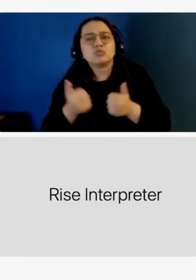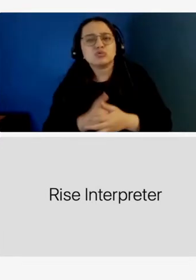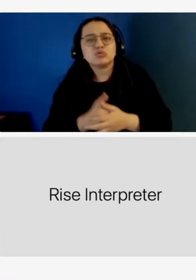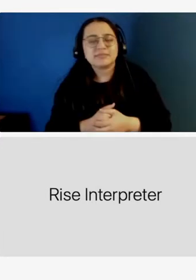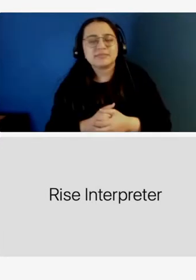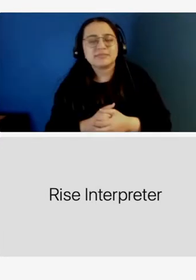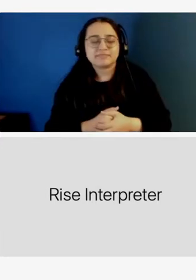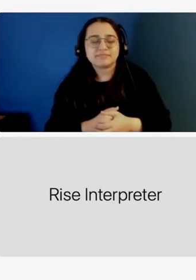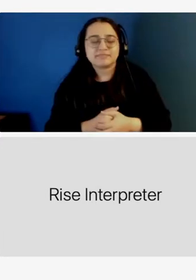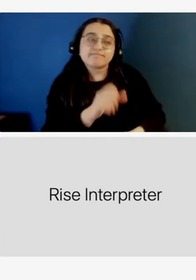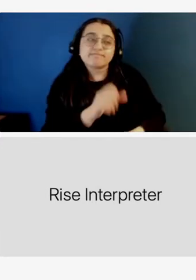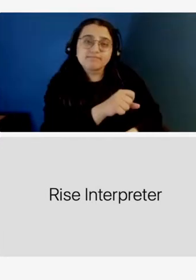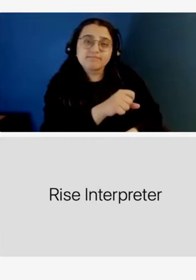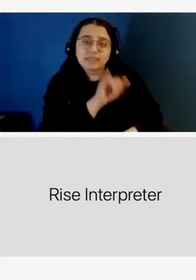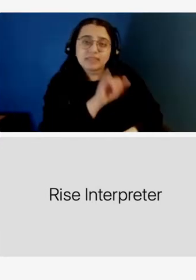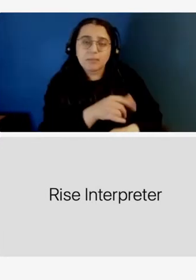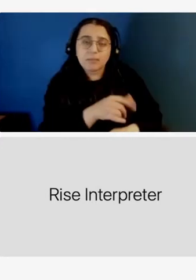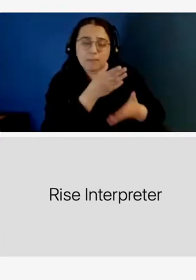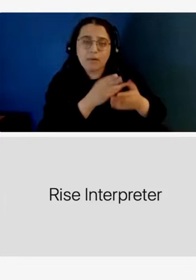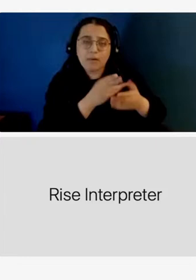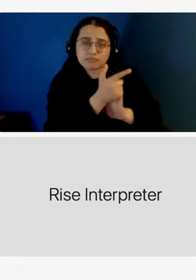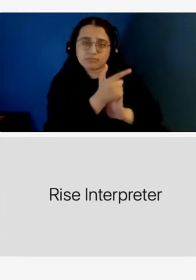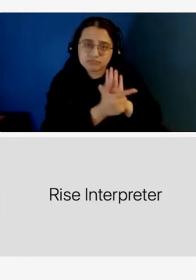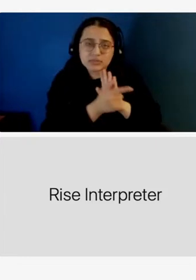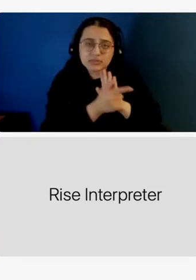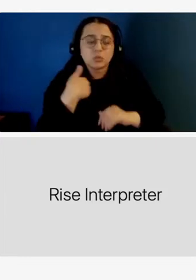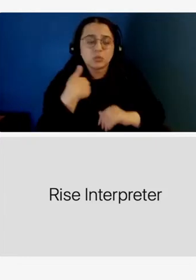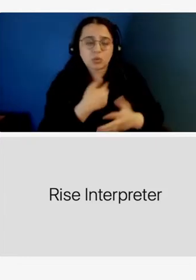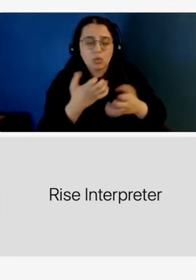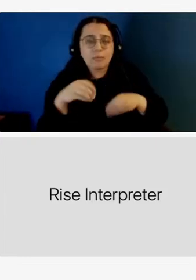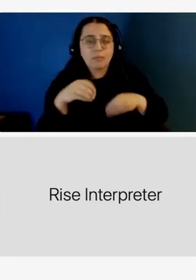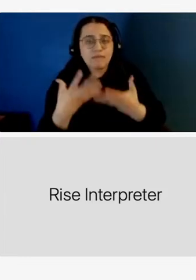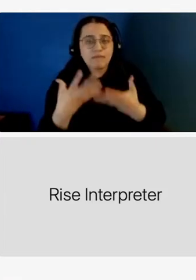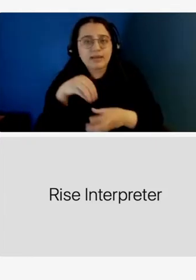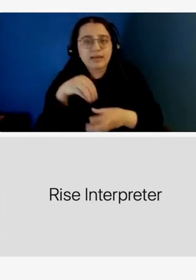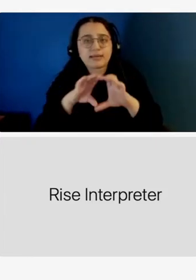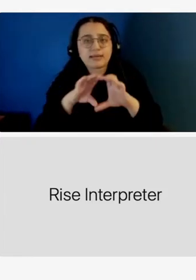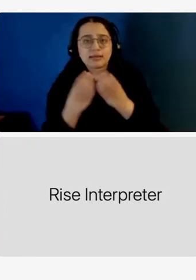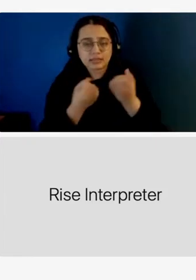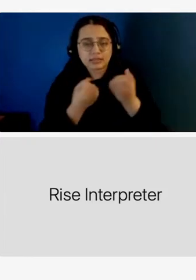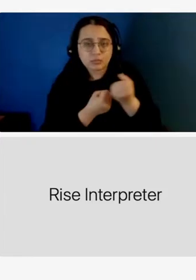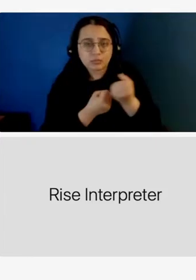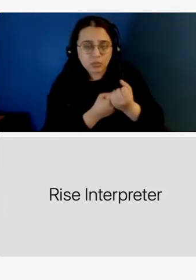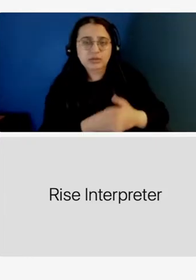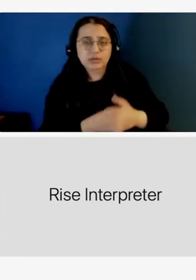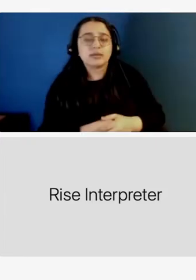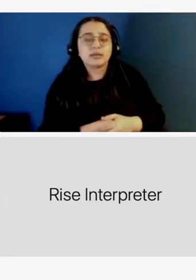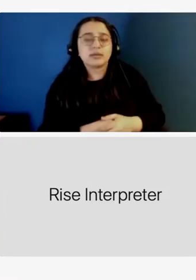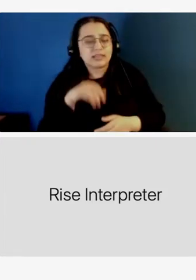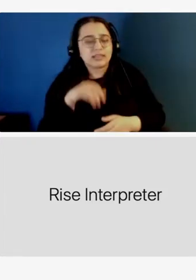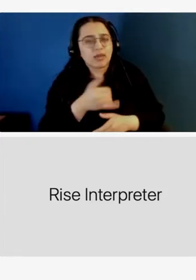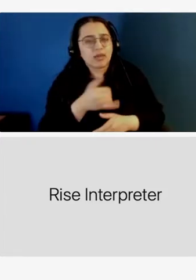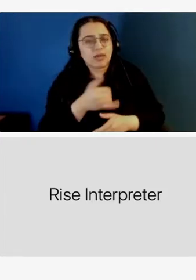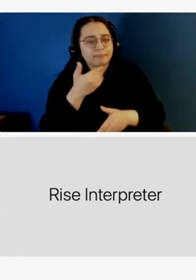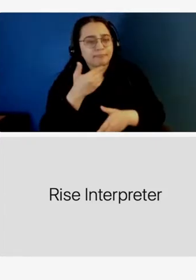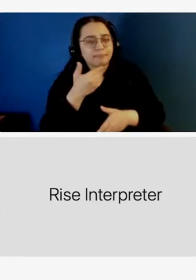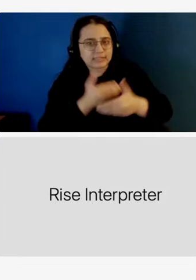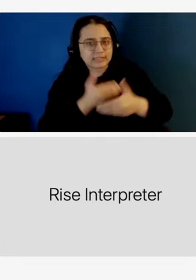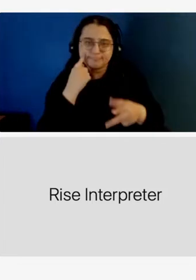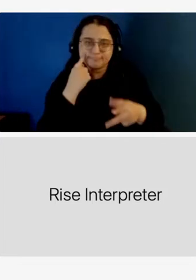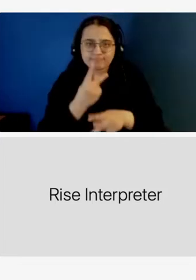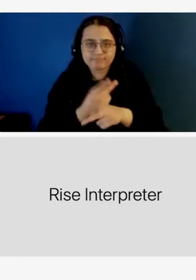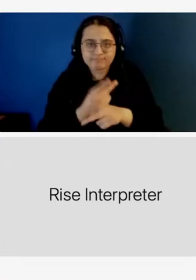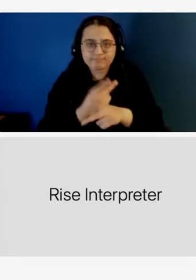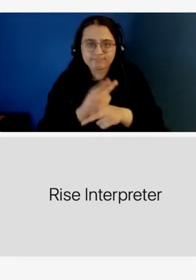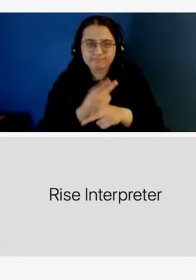in-class support. It is something that we're in the process of. We've shared with the site administrators, and then we're going to be going